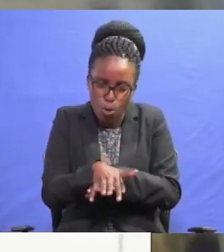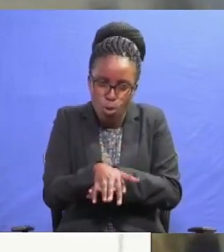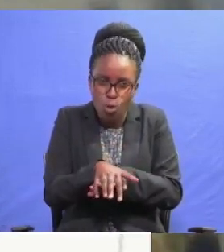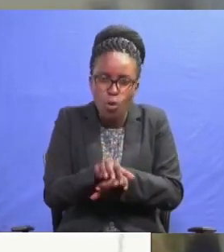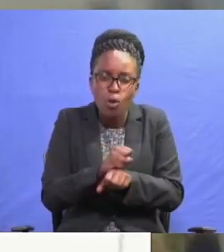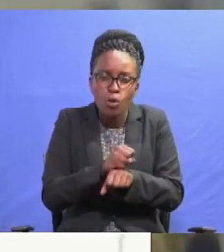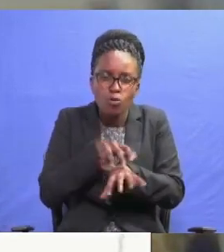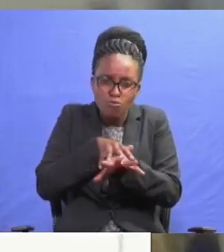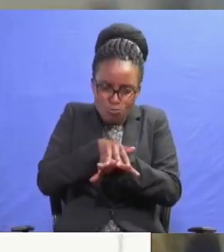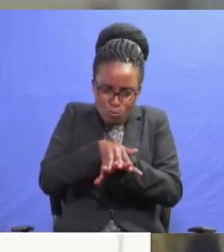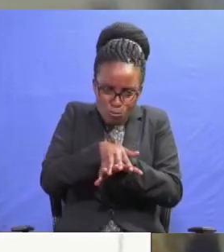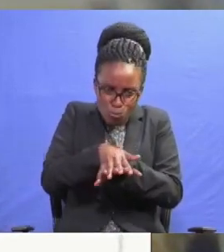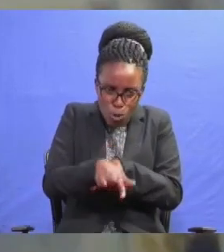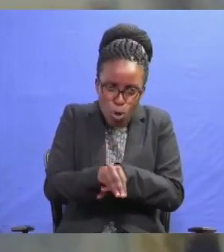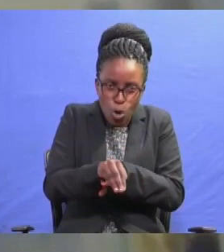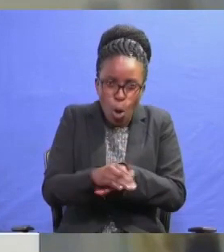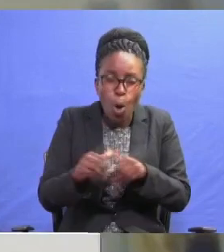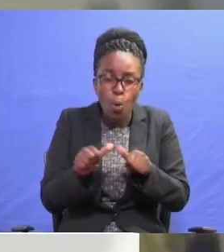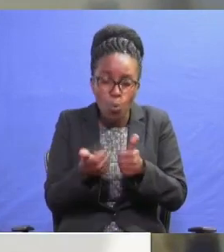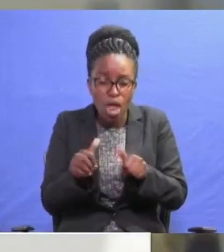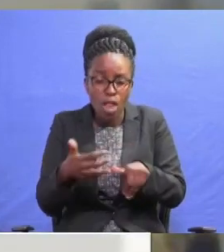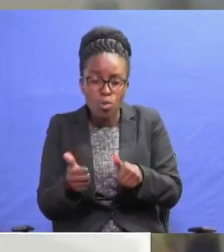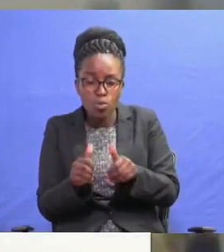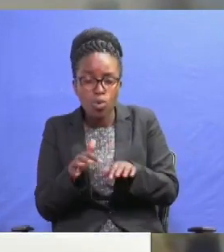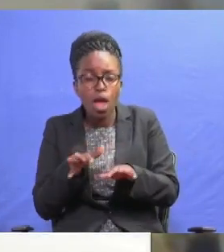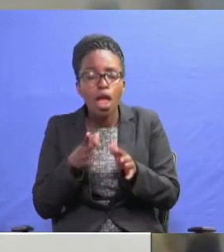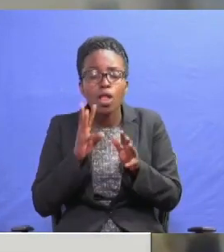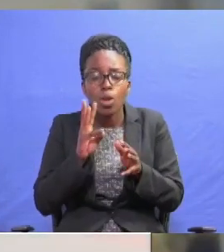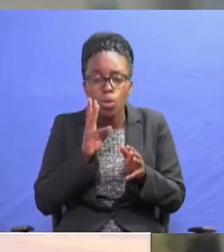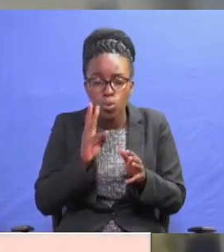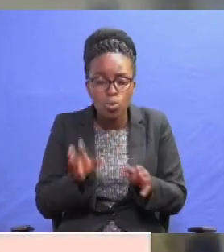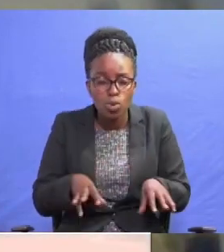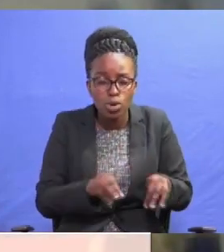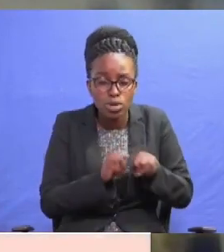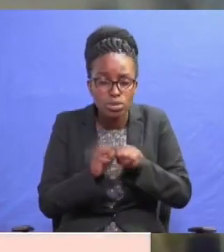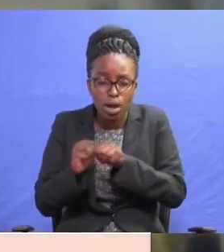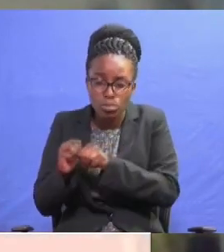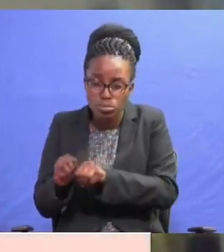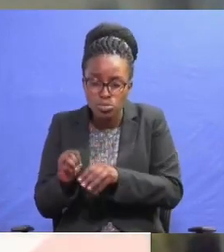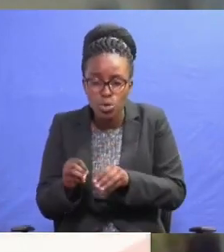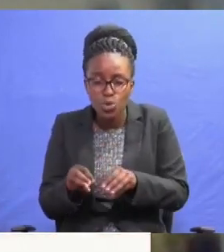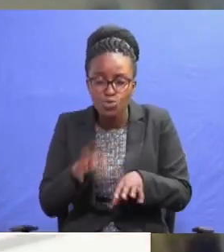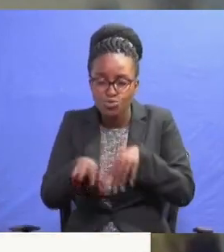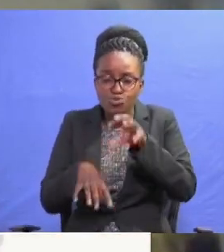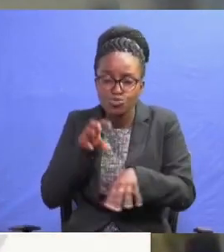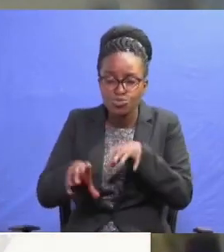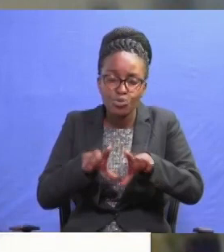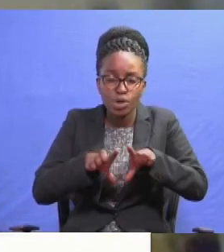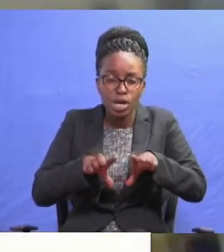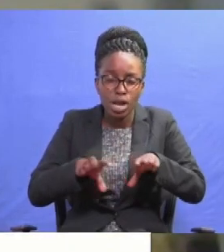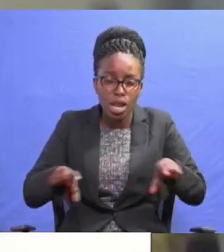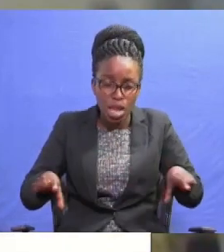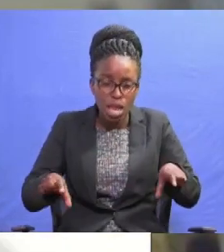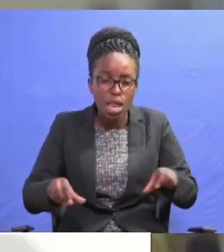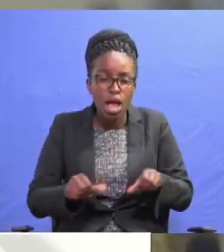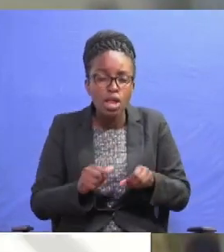will flow with the lubrication of the water, then it can move the whole mass, as we have seen sambas on land or tea estates